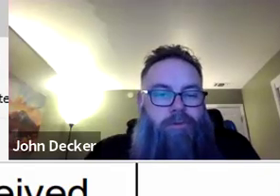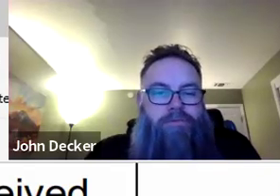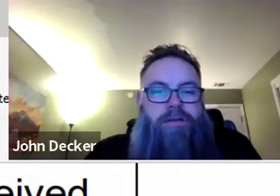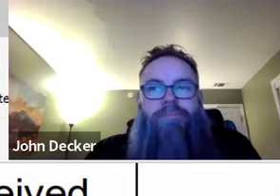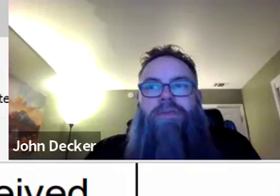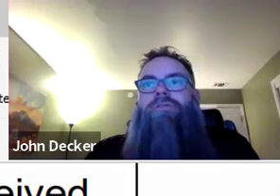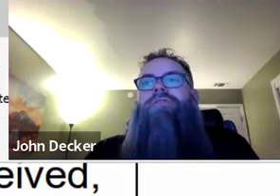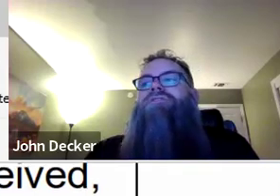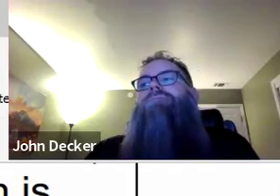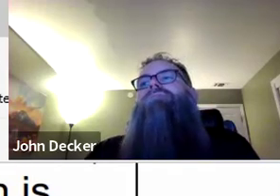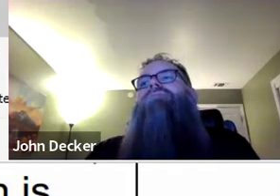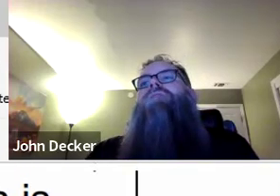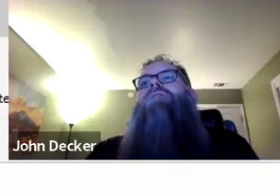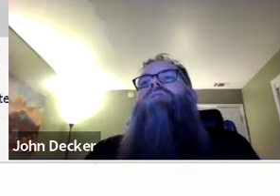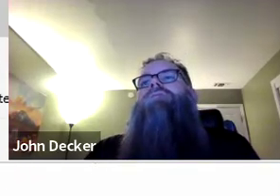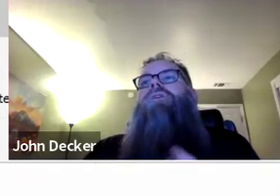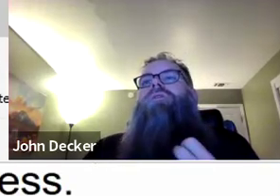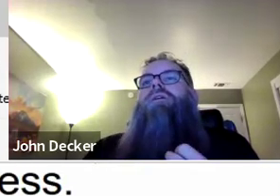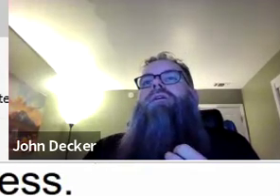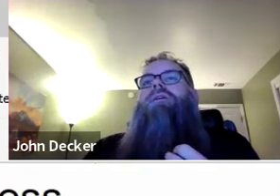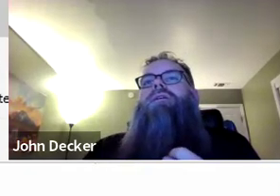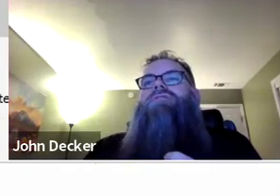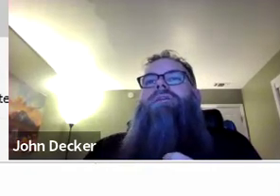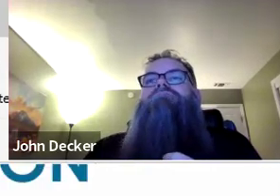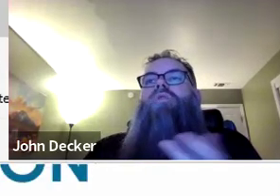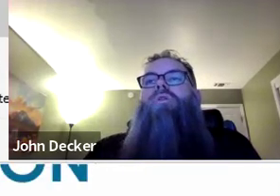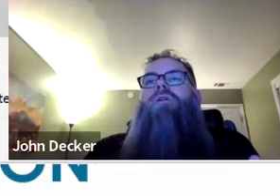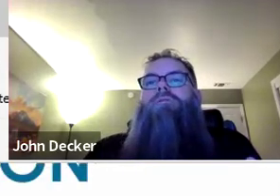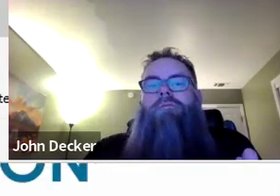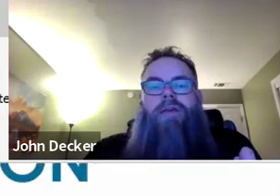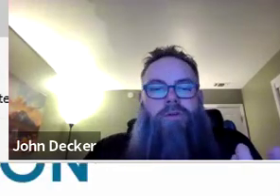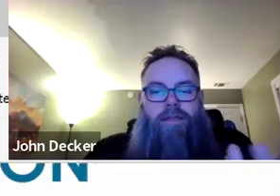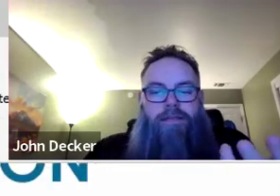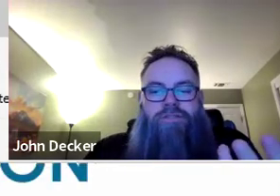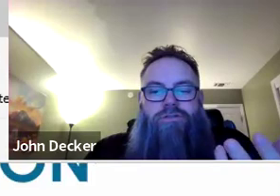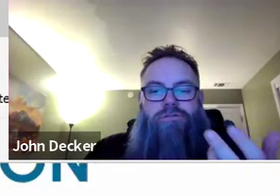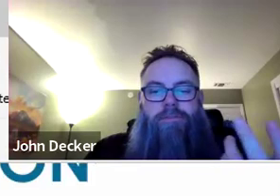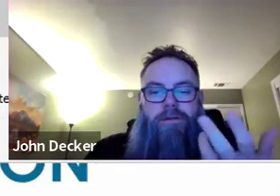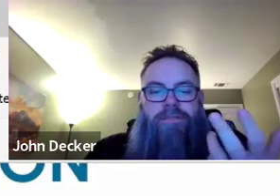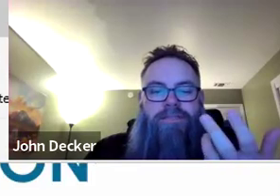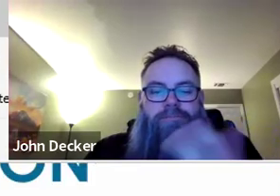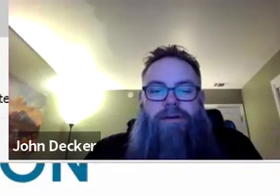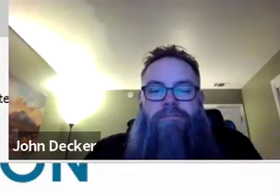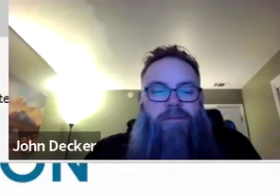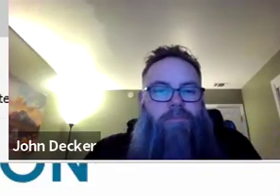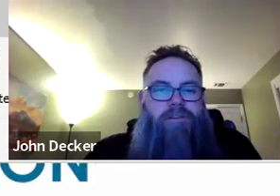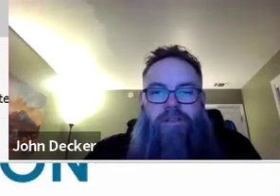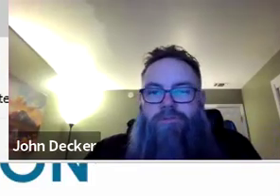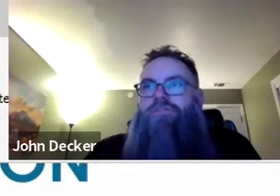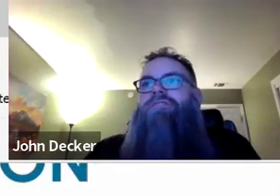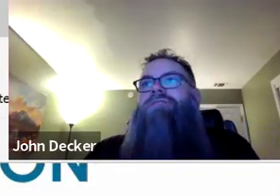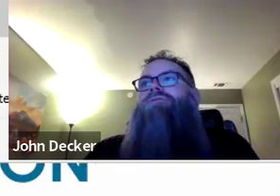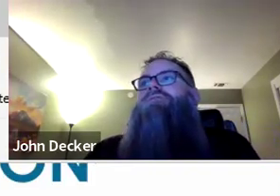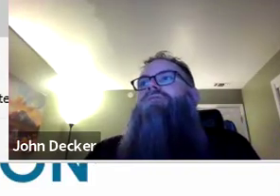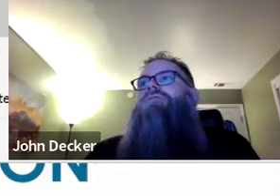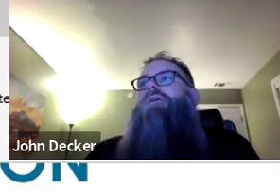and then they will be able to appeal their decision. So there's going to be more that we get into about this, but the Department of